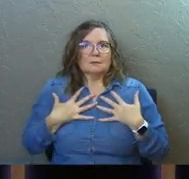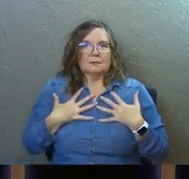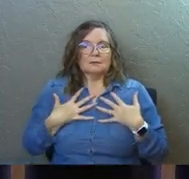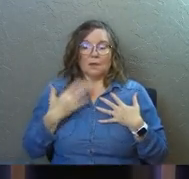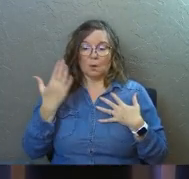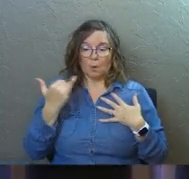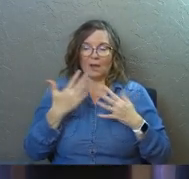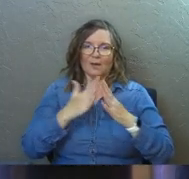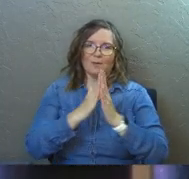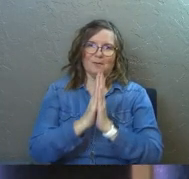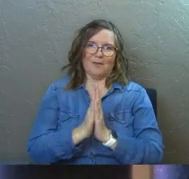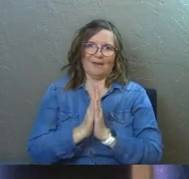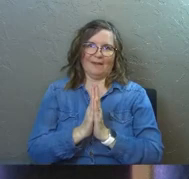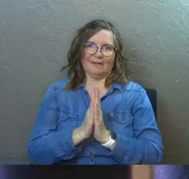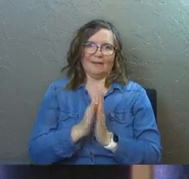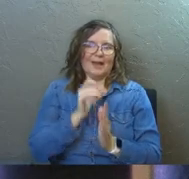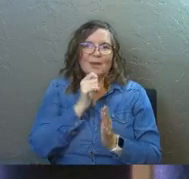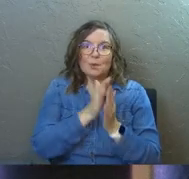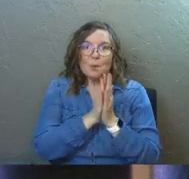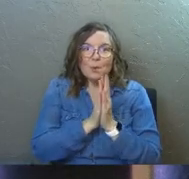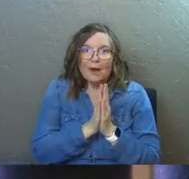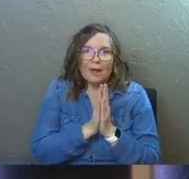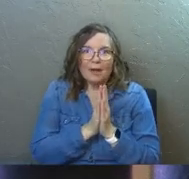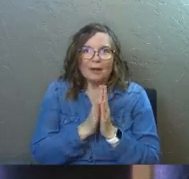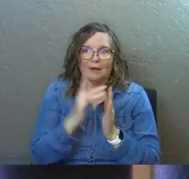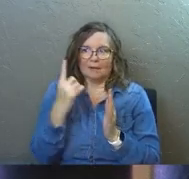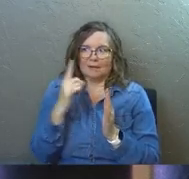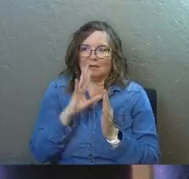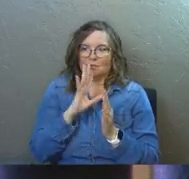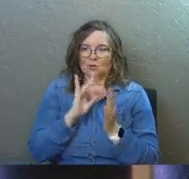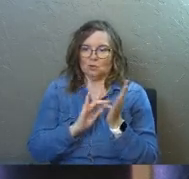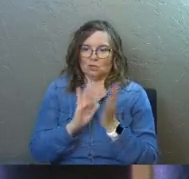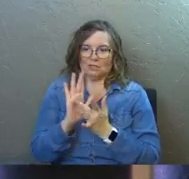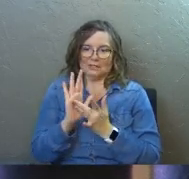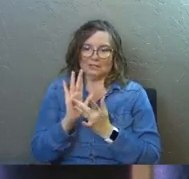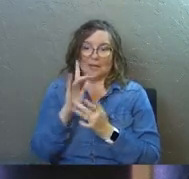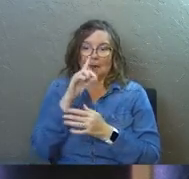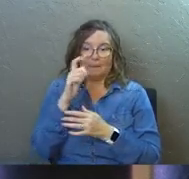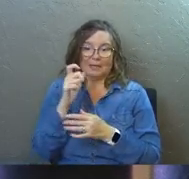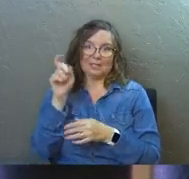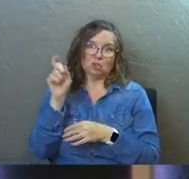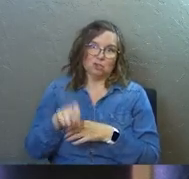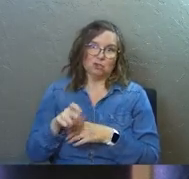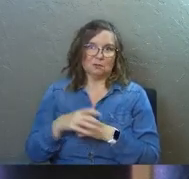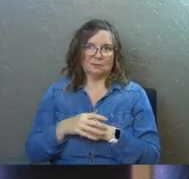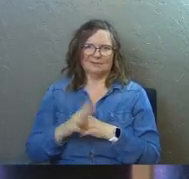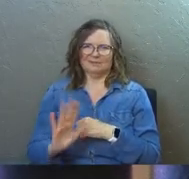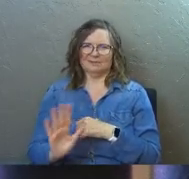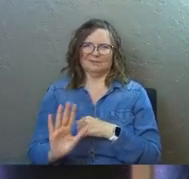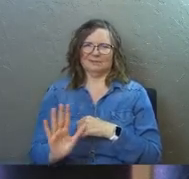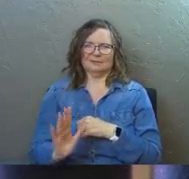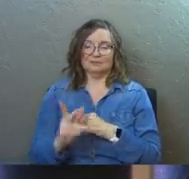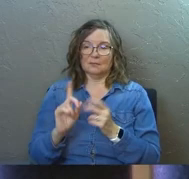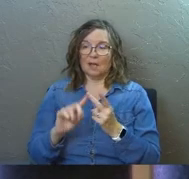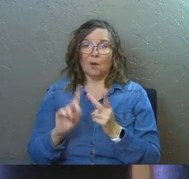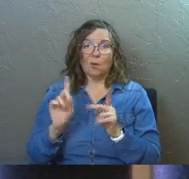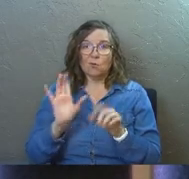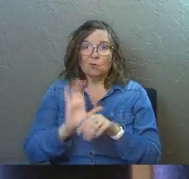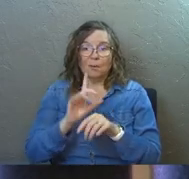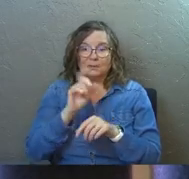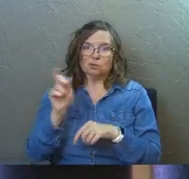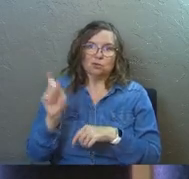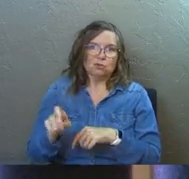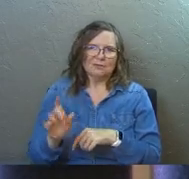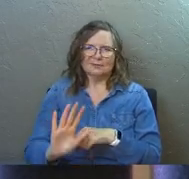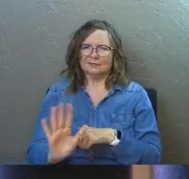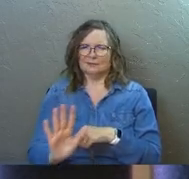Yeah. It's why we pray. I don't pray and talk to Jesus because I ought to. I don't go to church because I